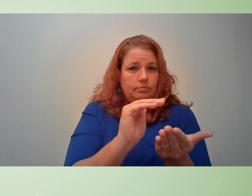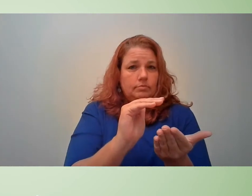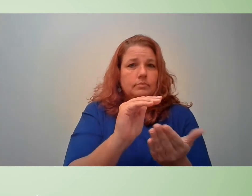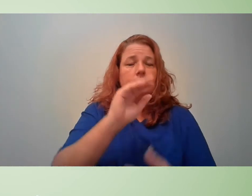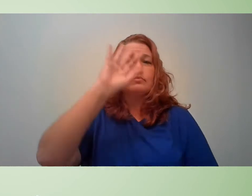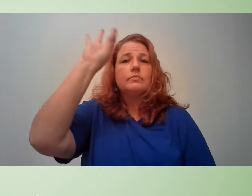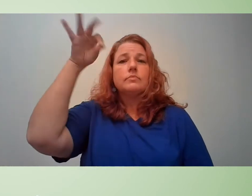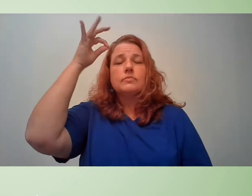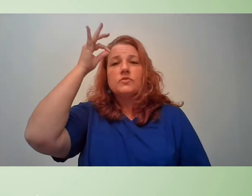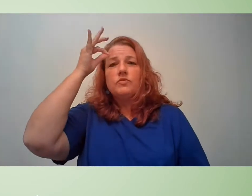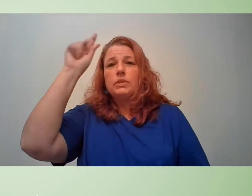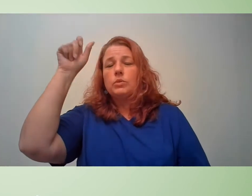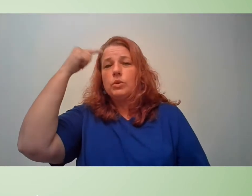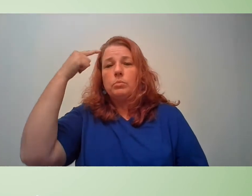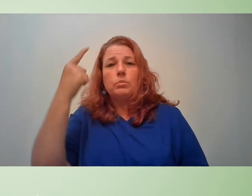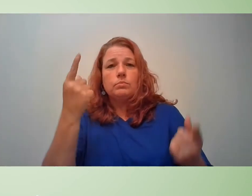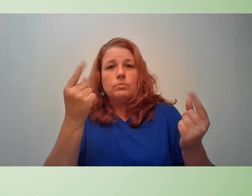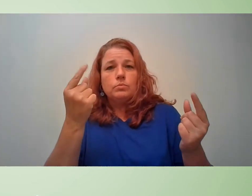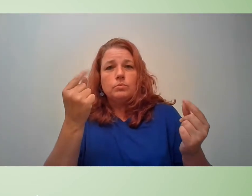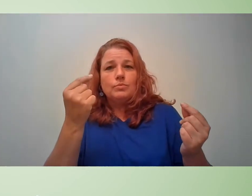teachers.